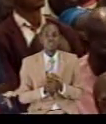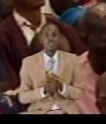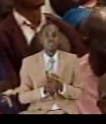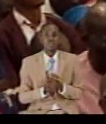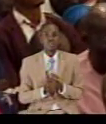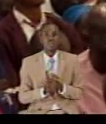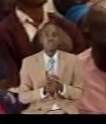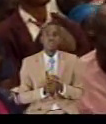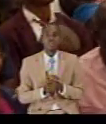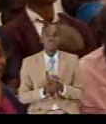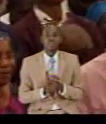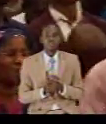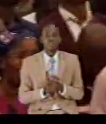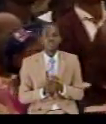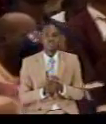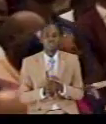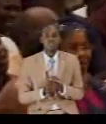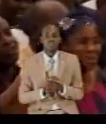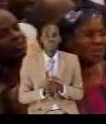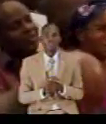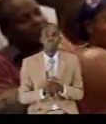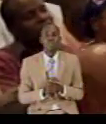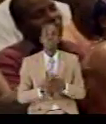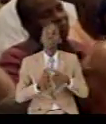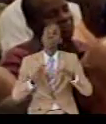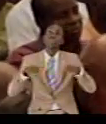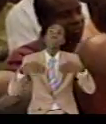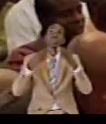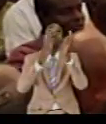Offer him praise. Give him